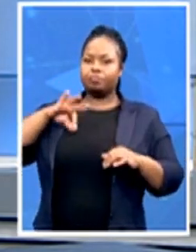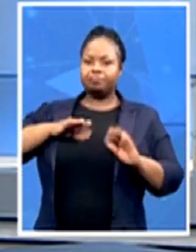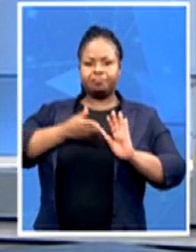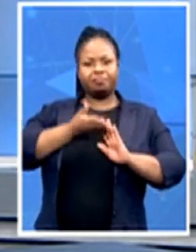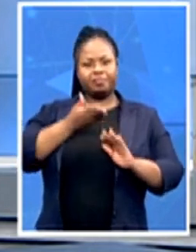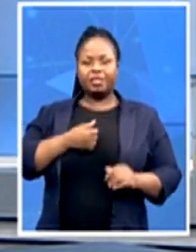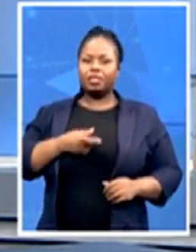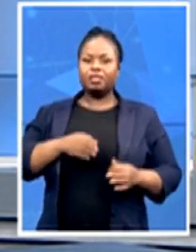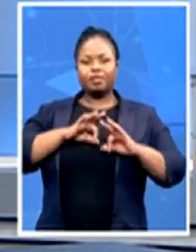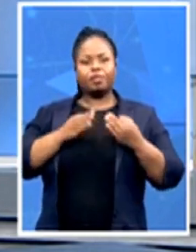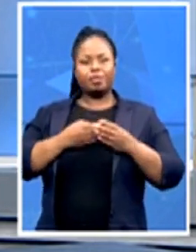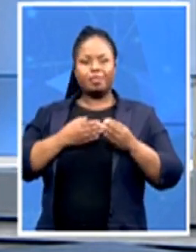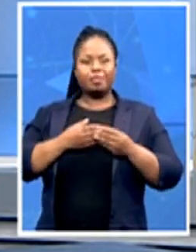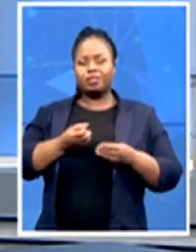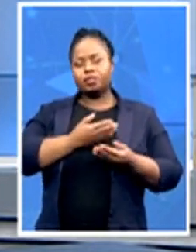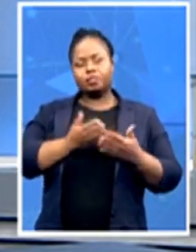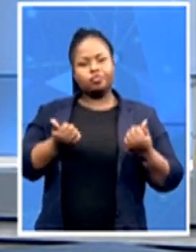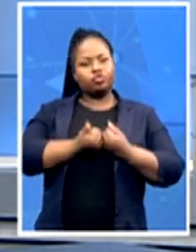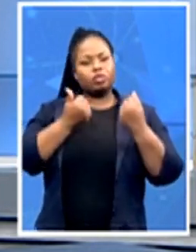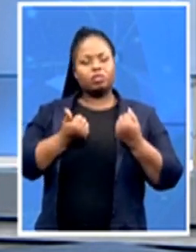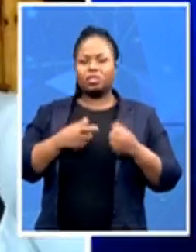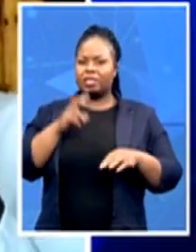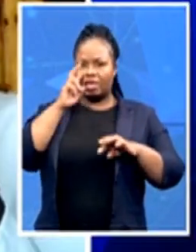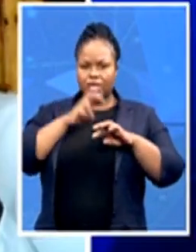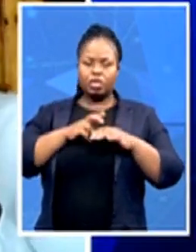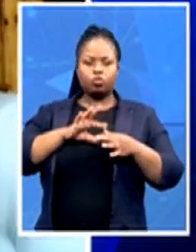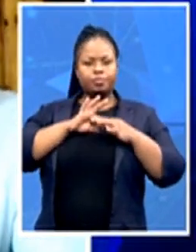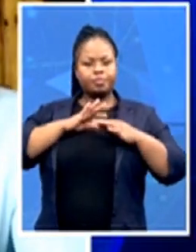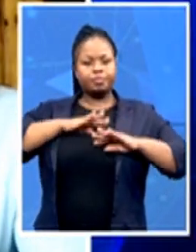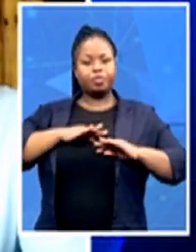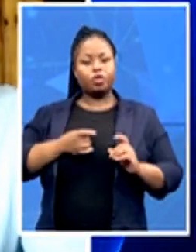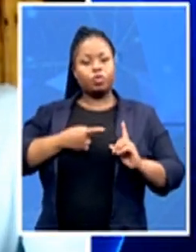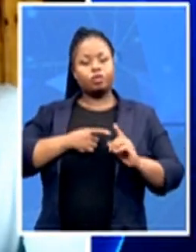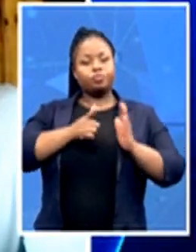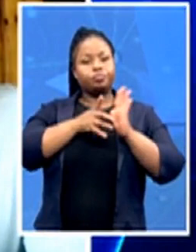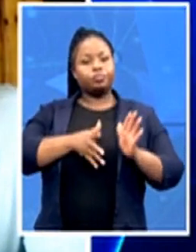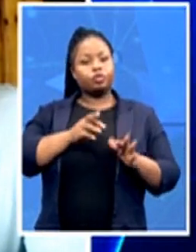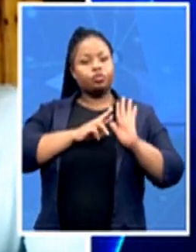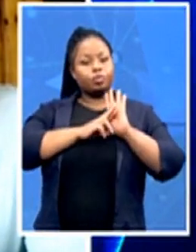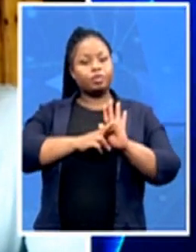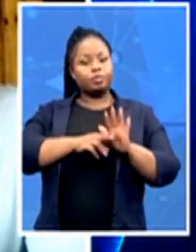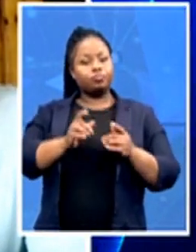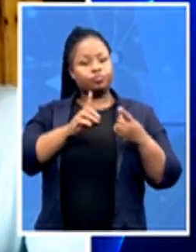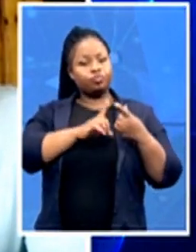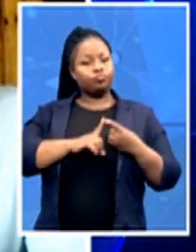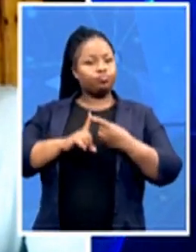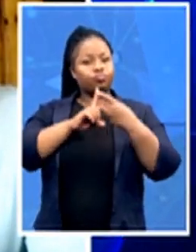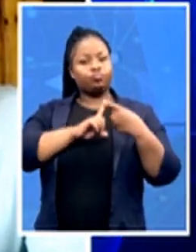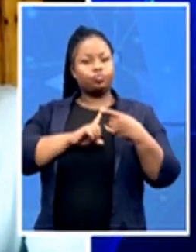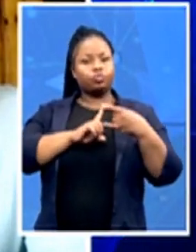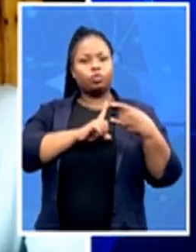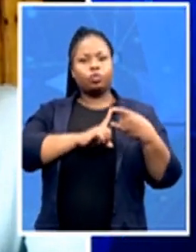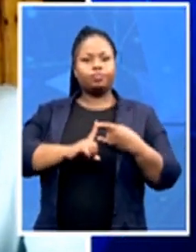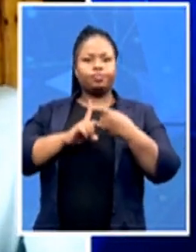and need closure. For more, we have one of the attorneys representing the widows via Zoom, Asenati Tukela. Thank you so much for making the time to speak to us